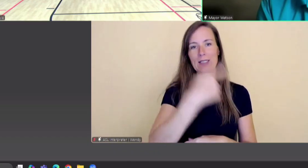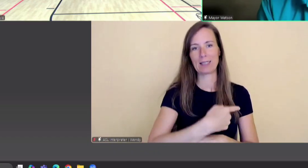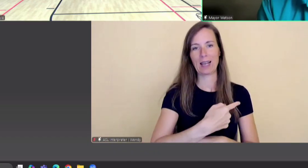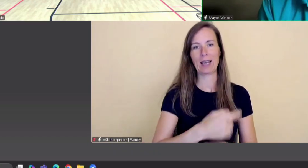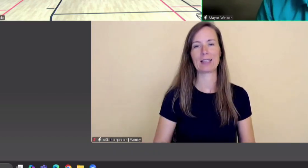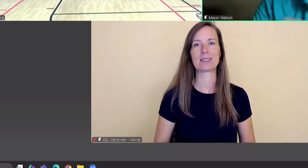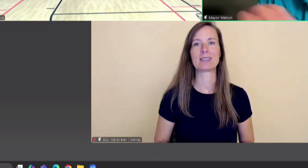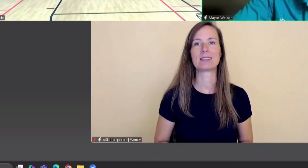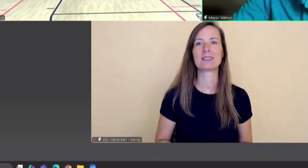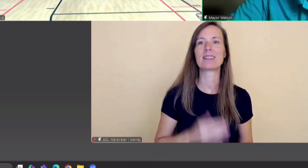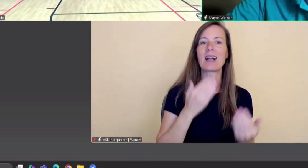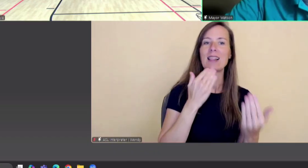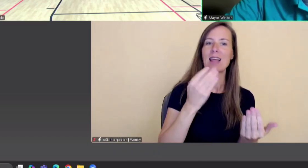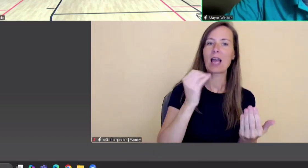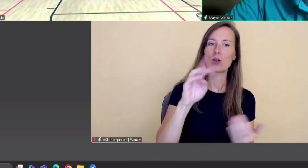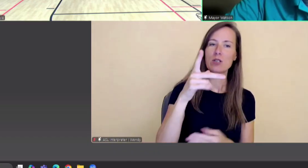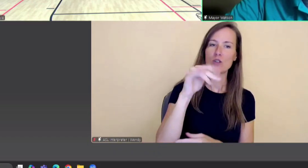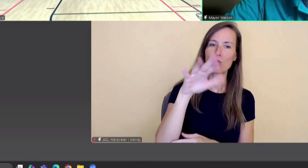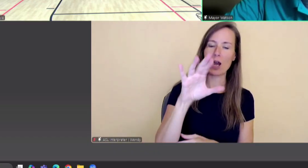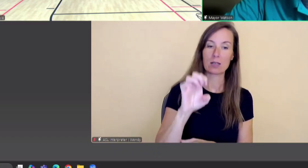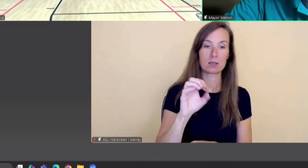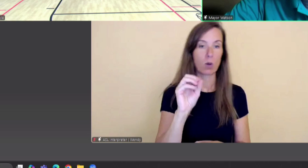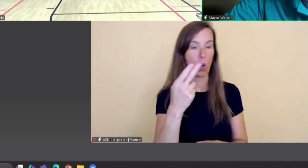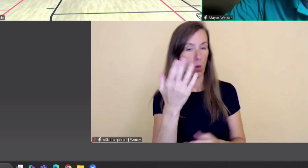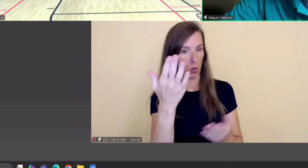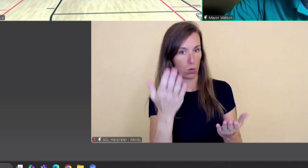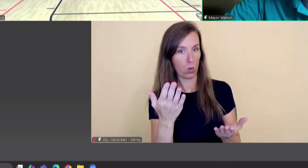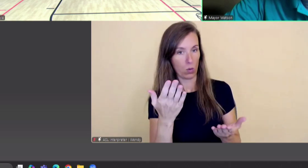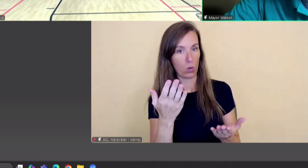Thank you, Mr. Price. Go ahead.